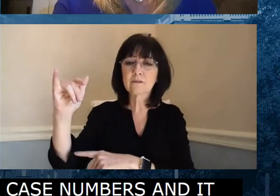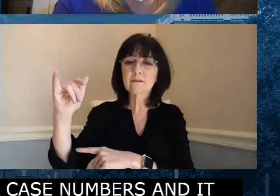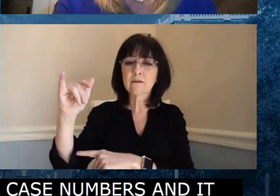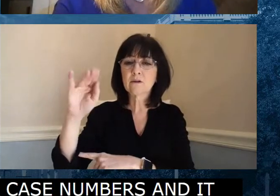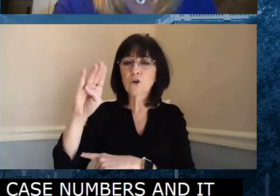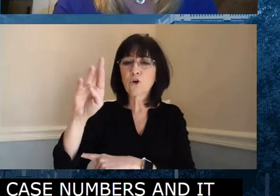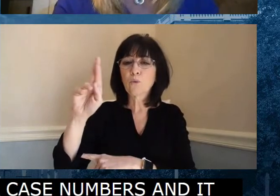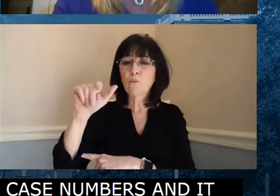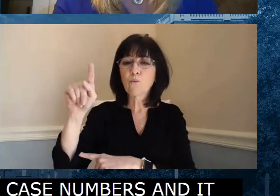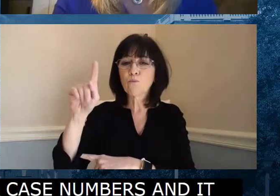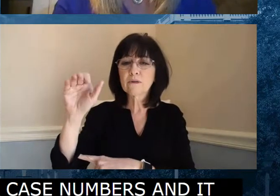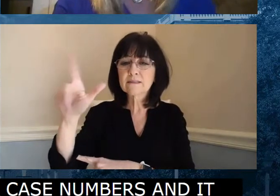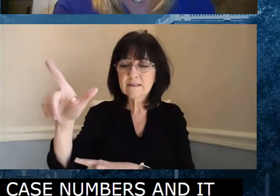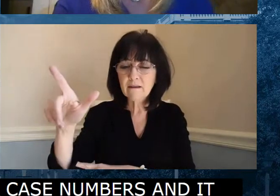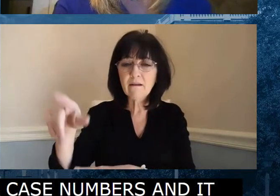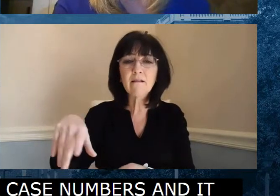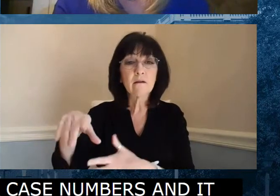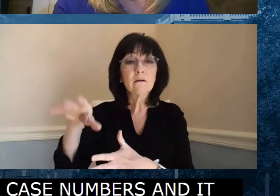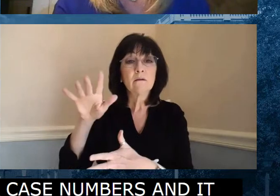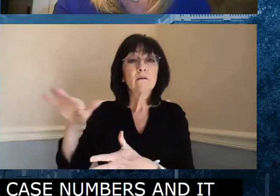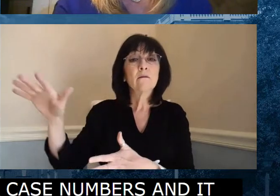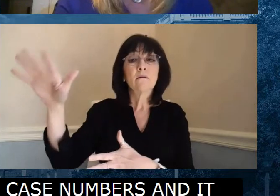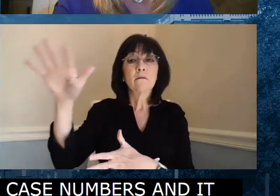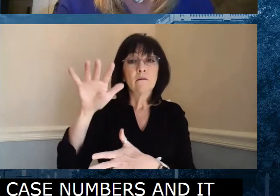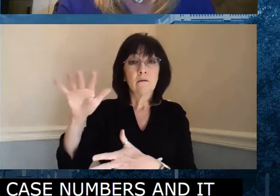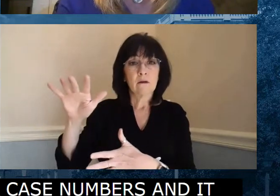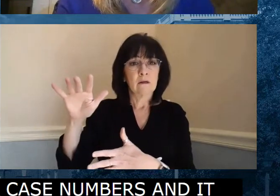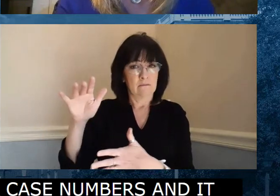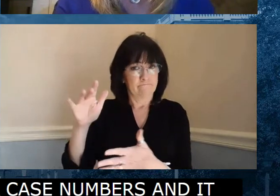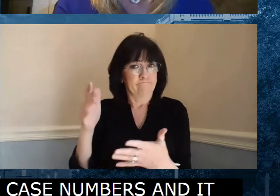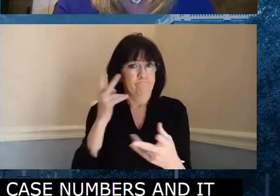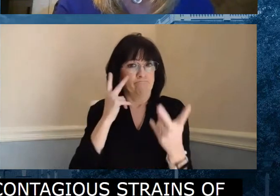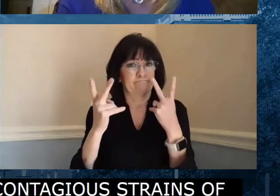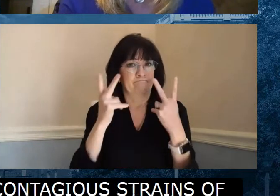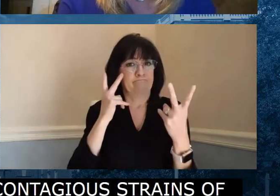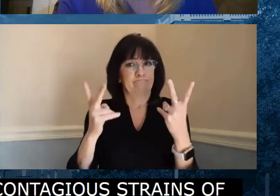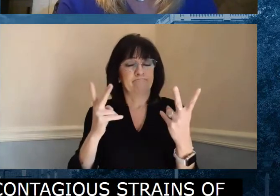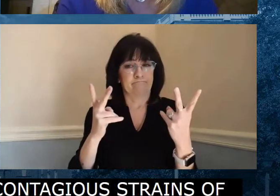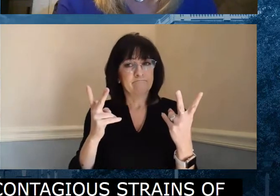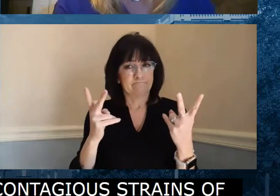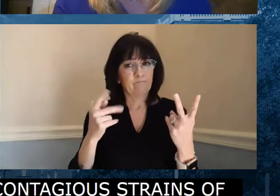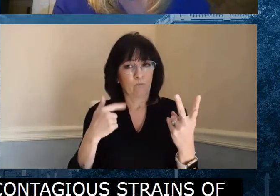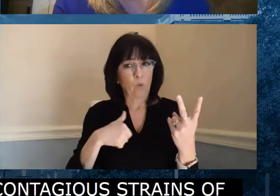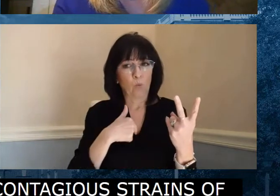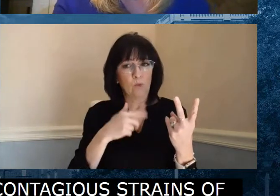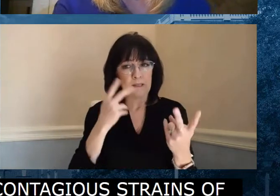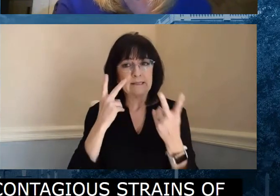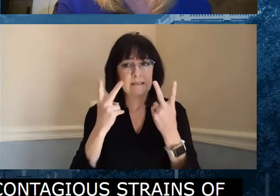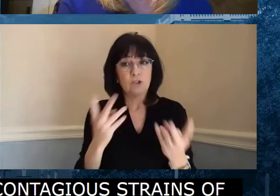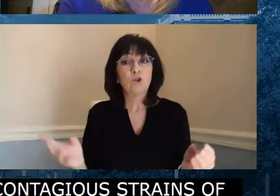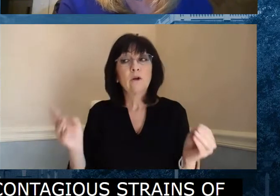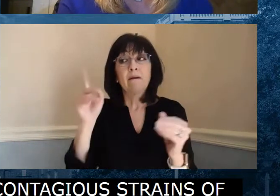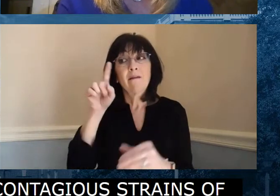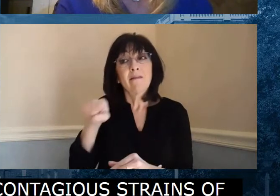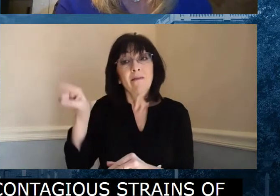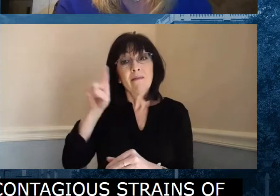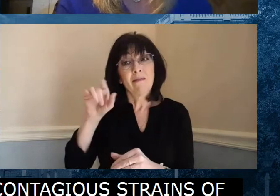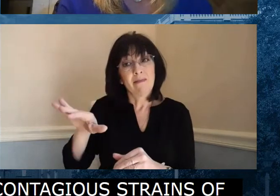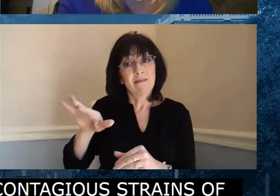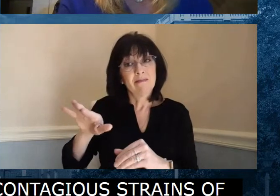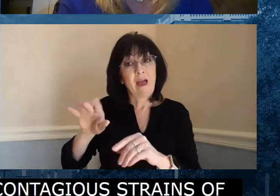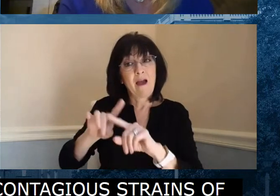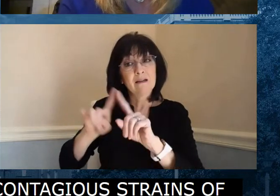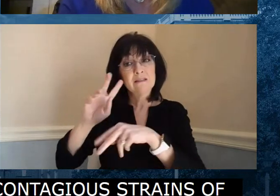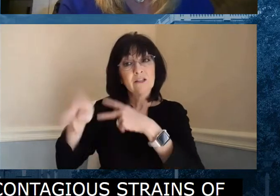have more contagious strains of this virus circulating in our community right now. Of the variants of concern, the